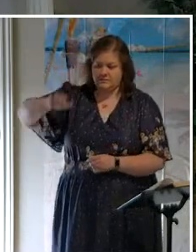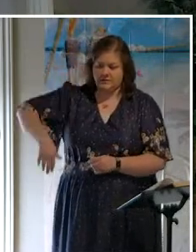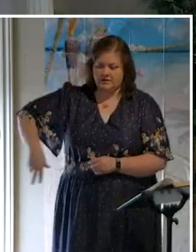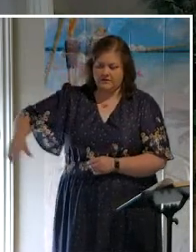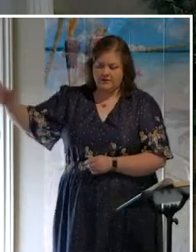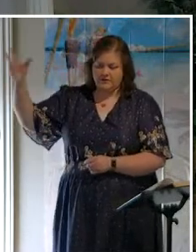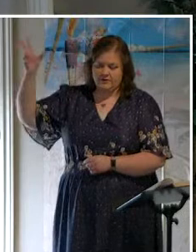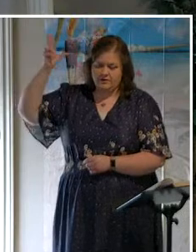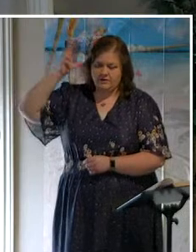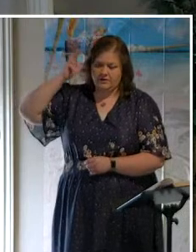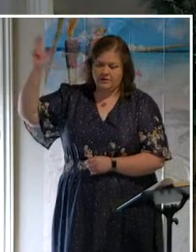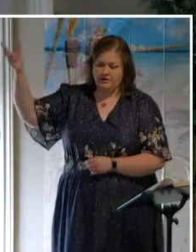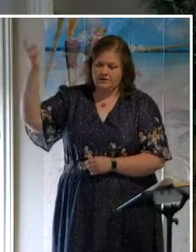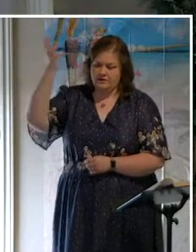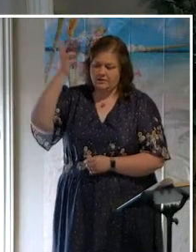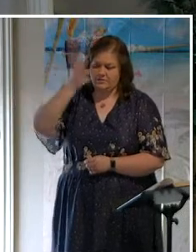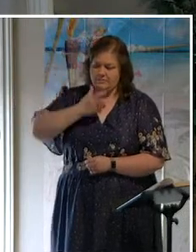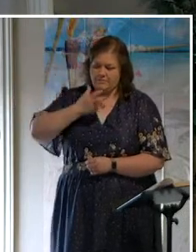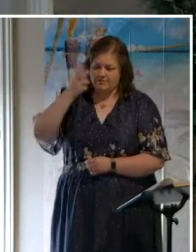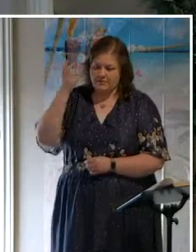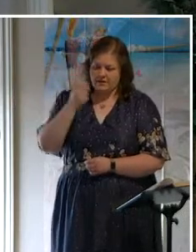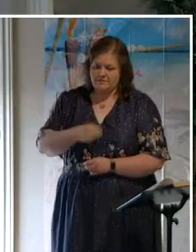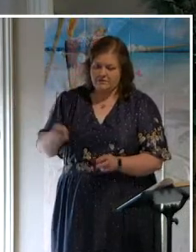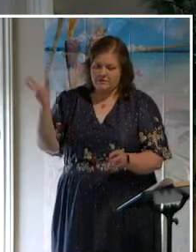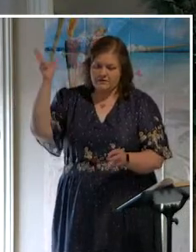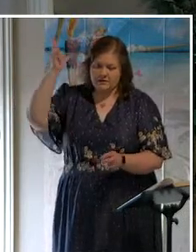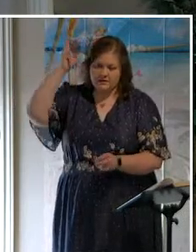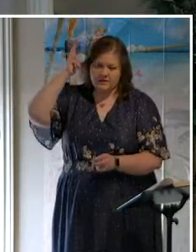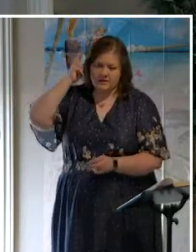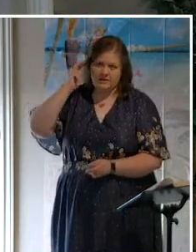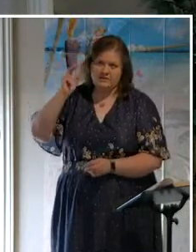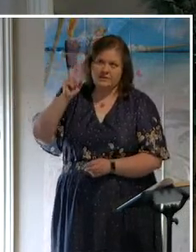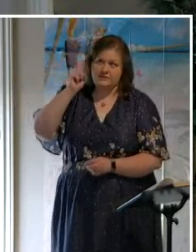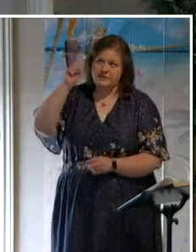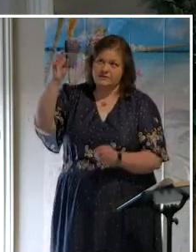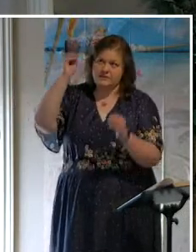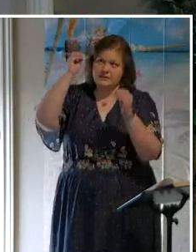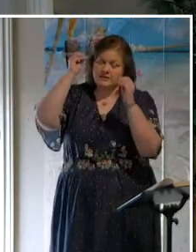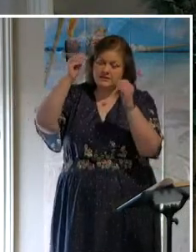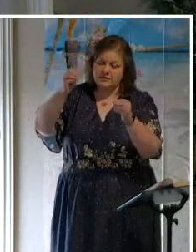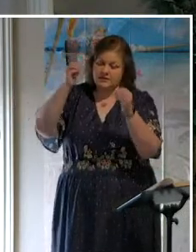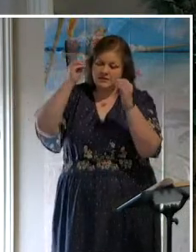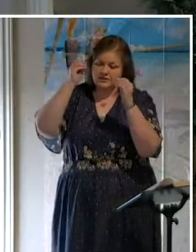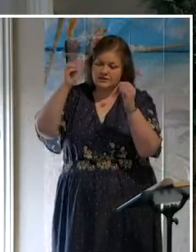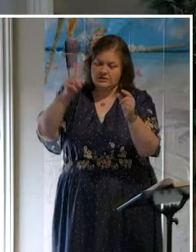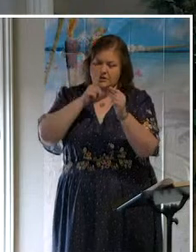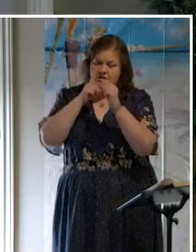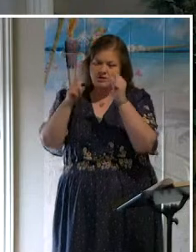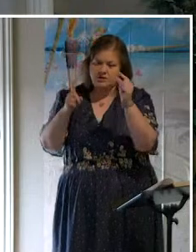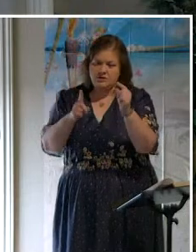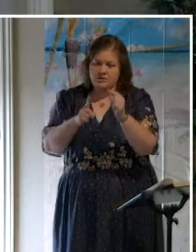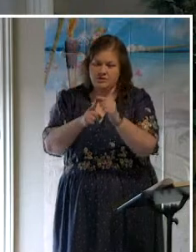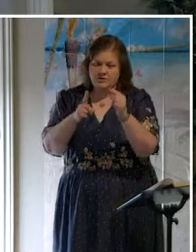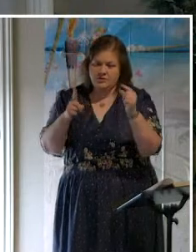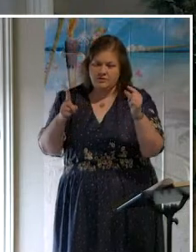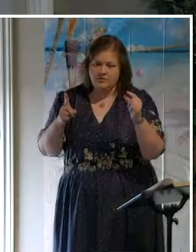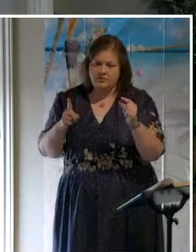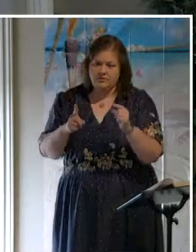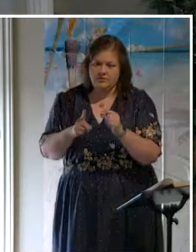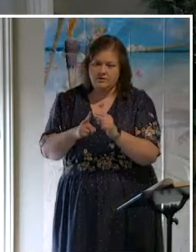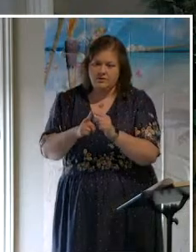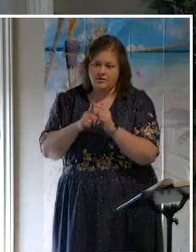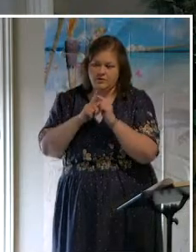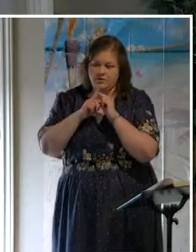In amazement they listened as he taught the word. All of a